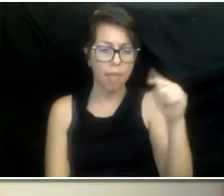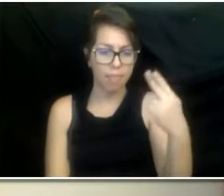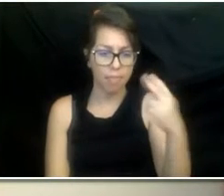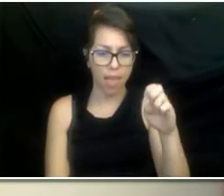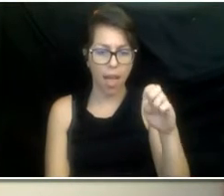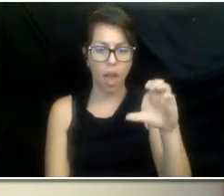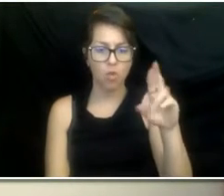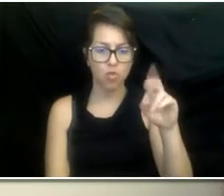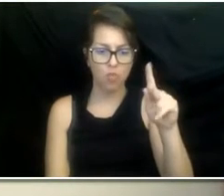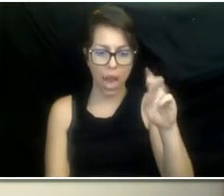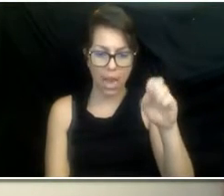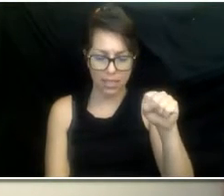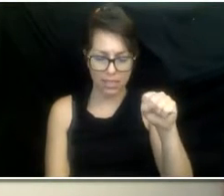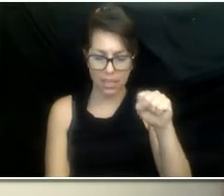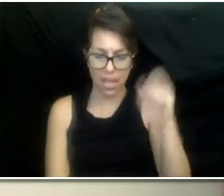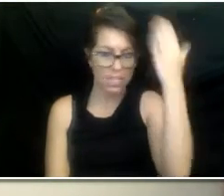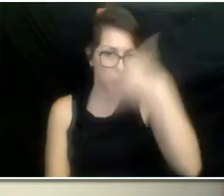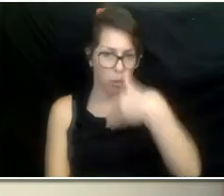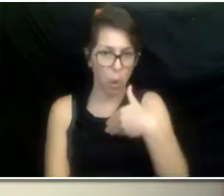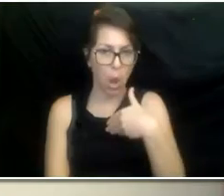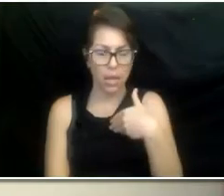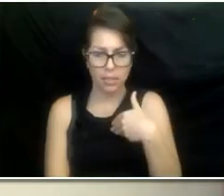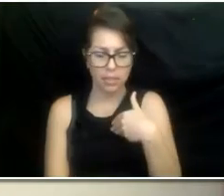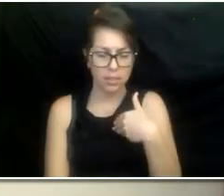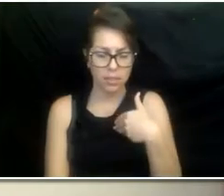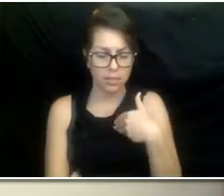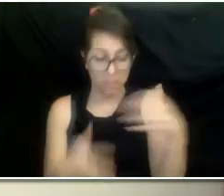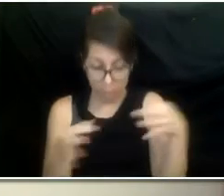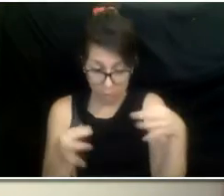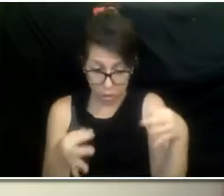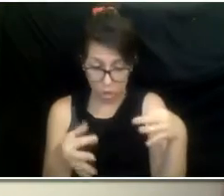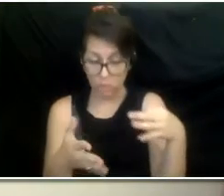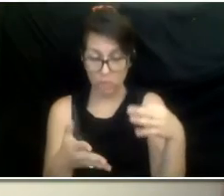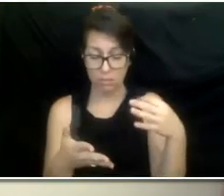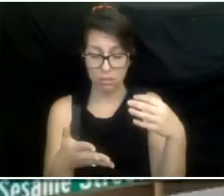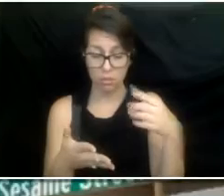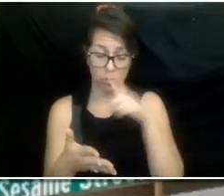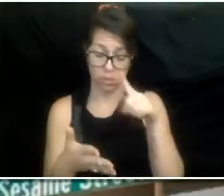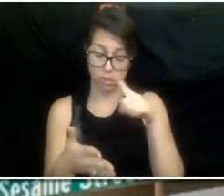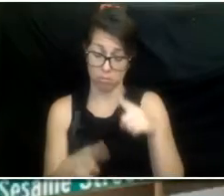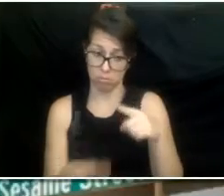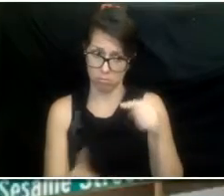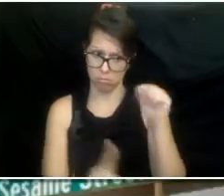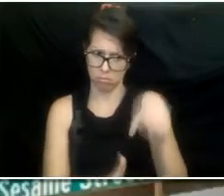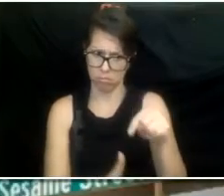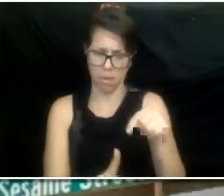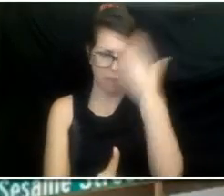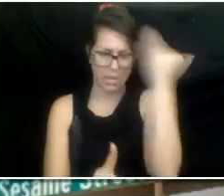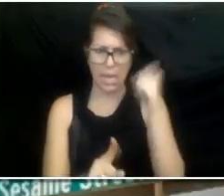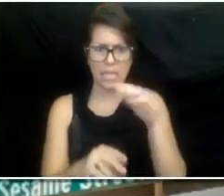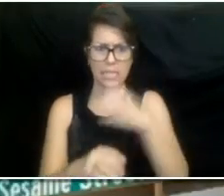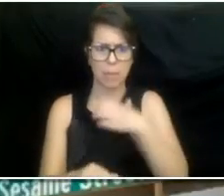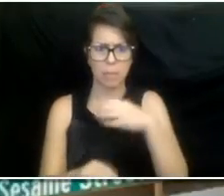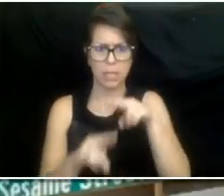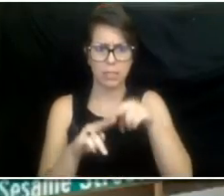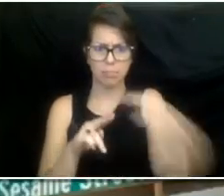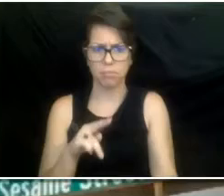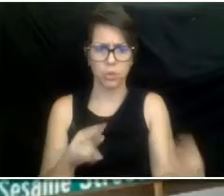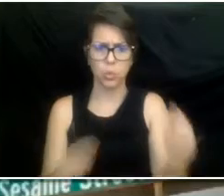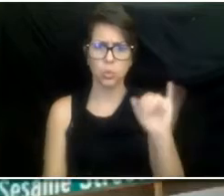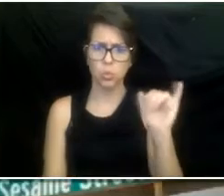because victims aren't making complaints the question is why but your radio runs are up so someone's calling